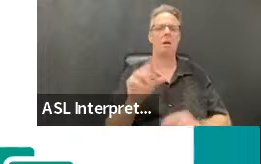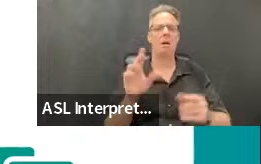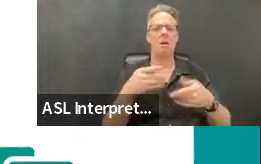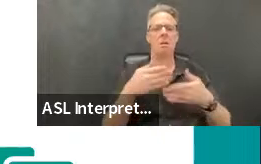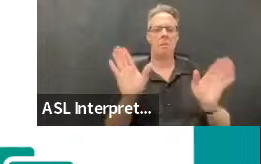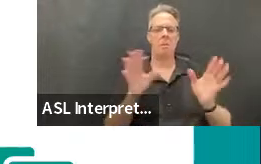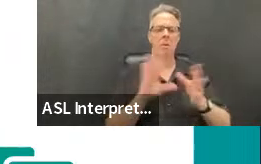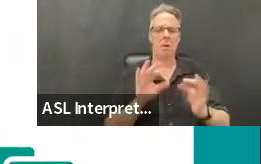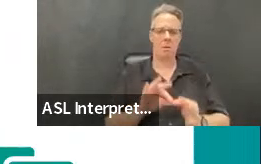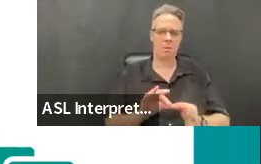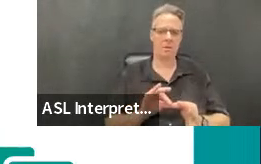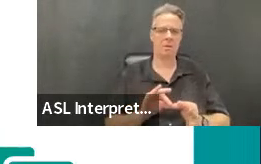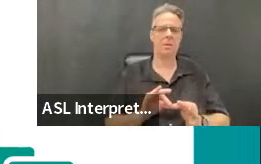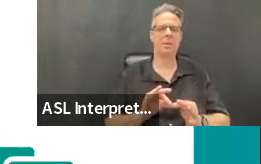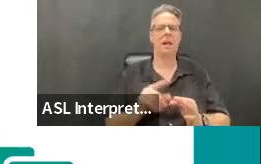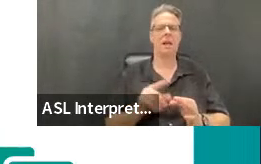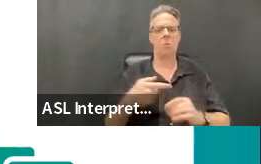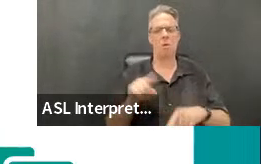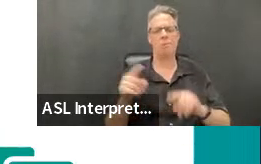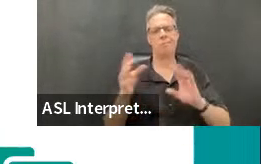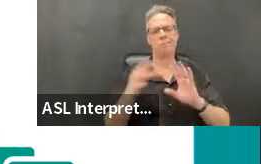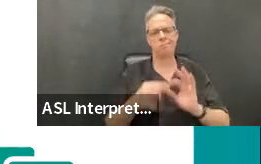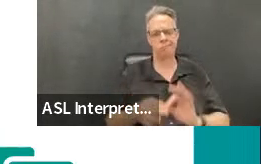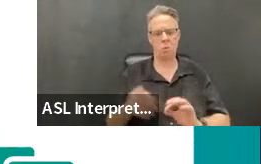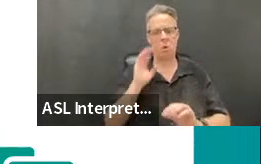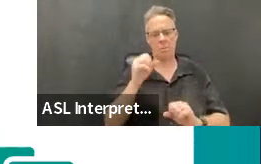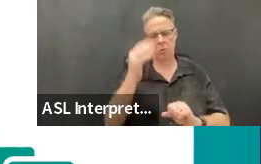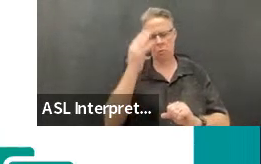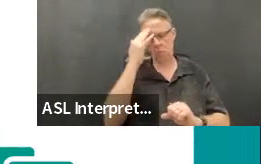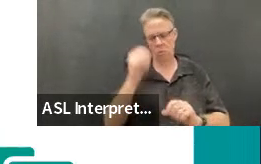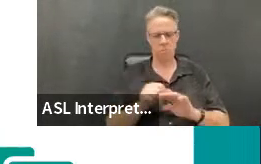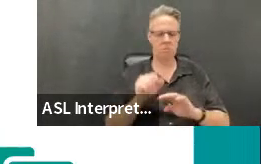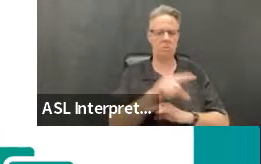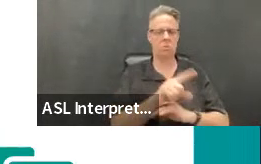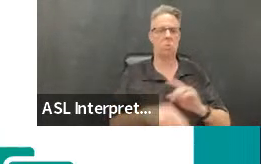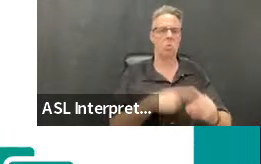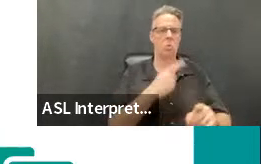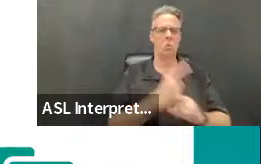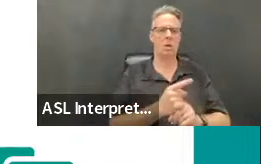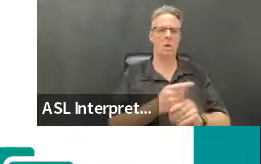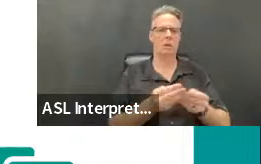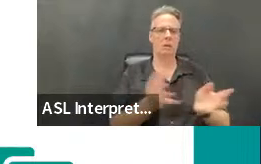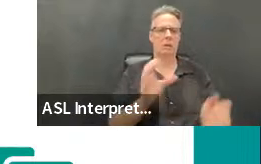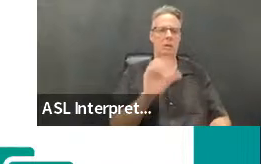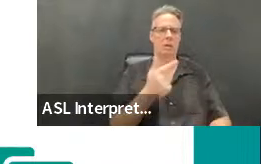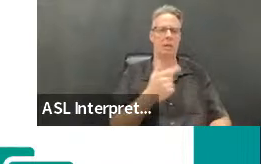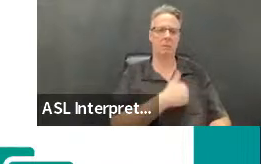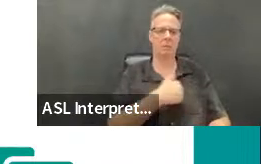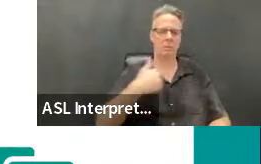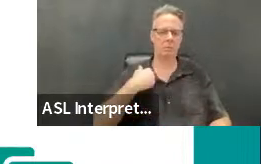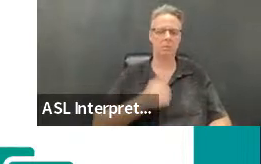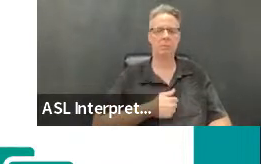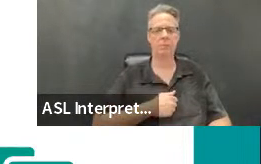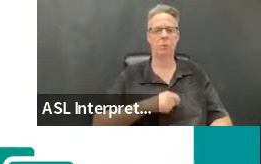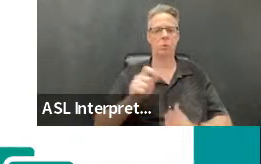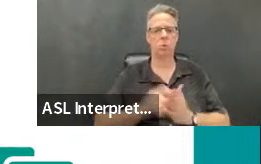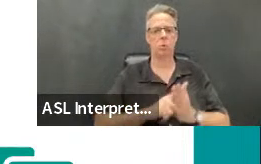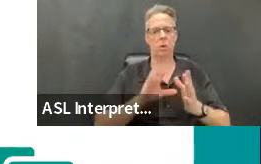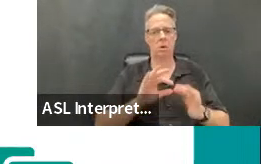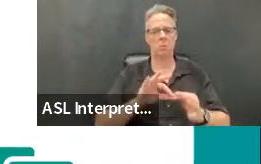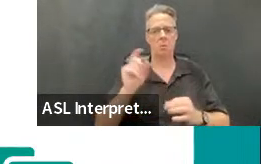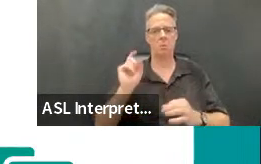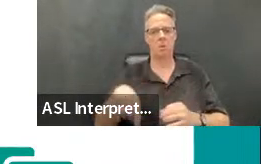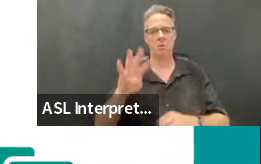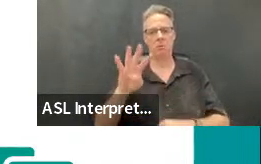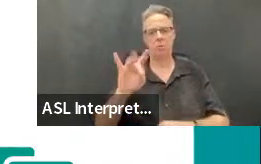line or in the body of the message for them to be identified and distributed to CAG members. All written comments must be received prior to